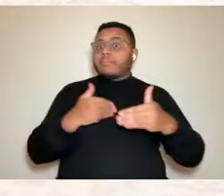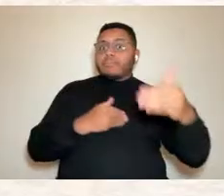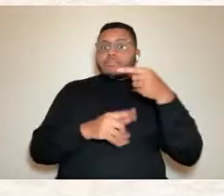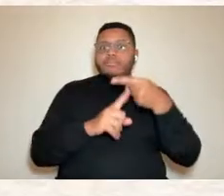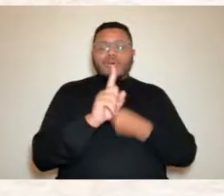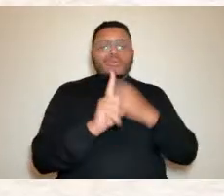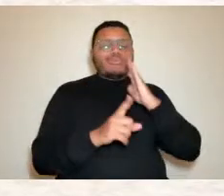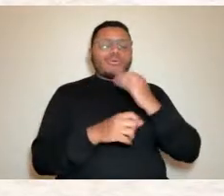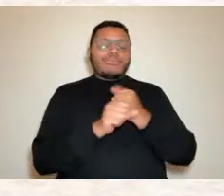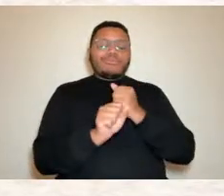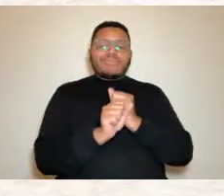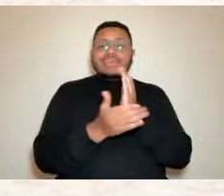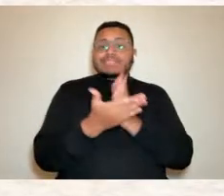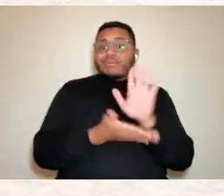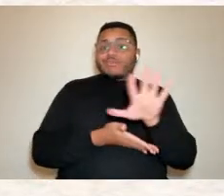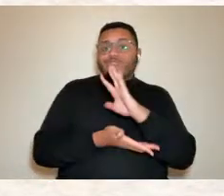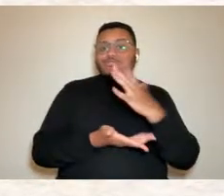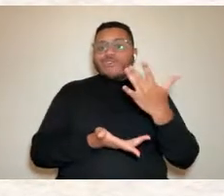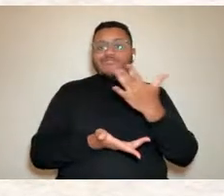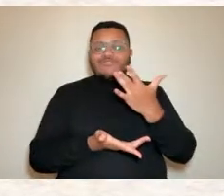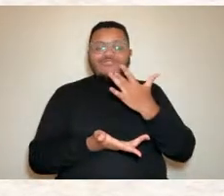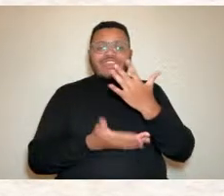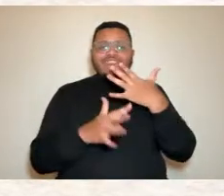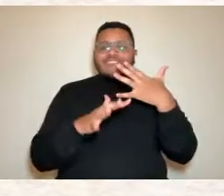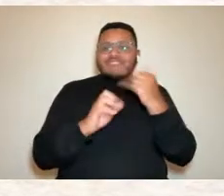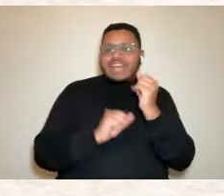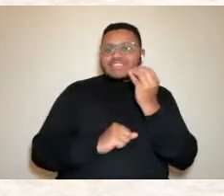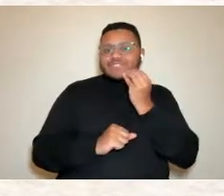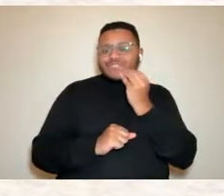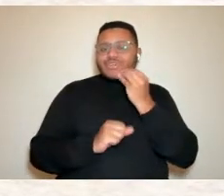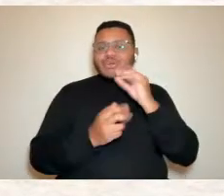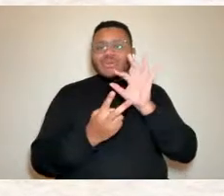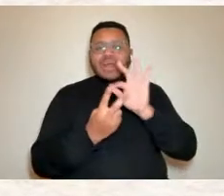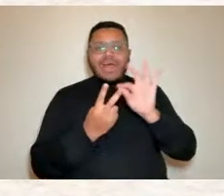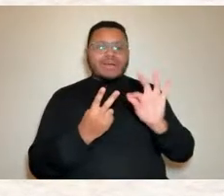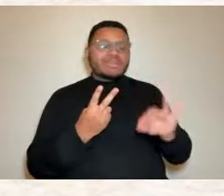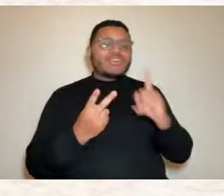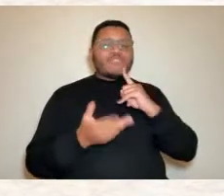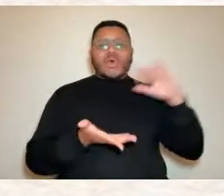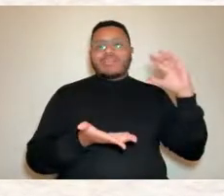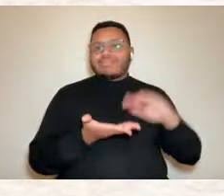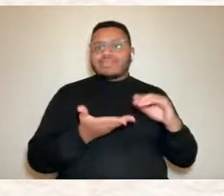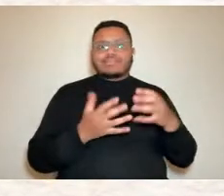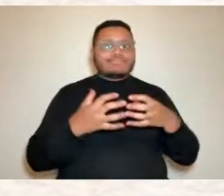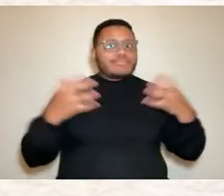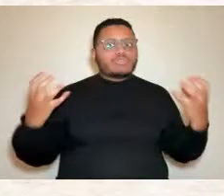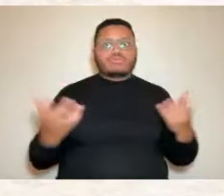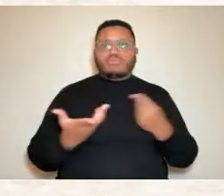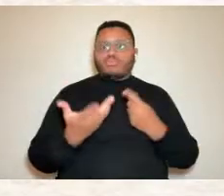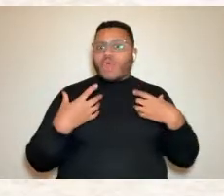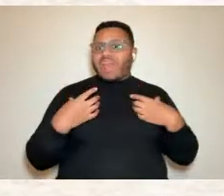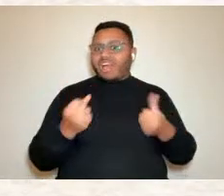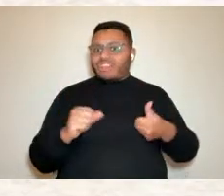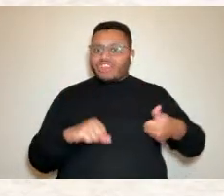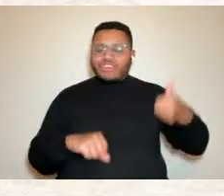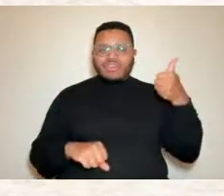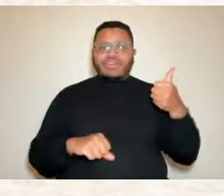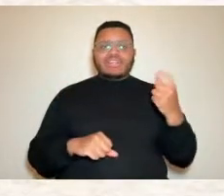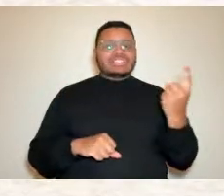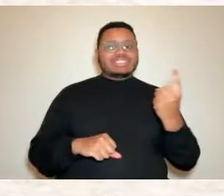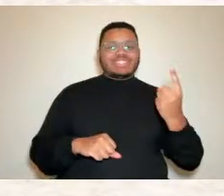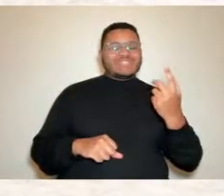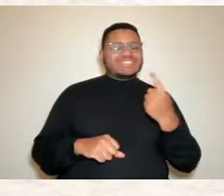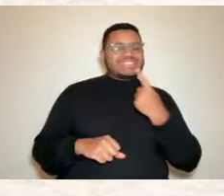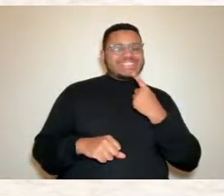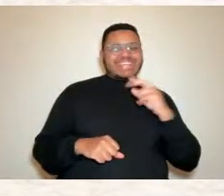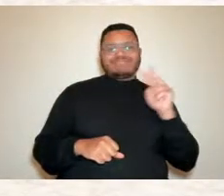fast food options, but for less and so much healthier. Somebody also said that's